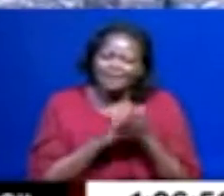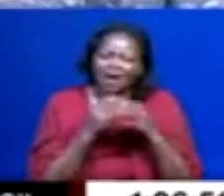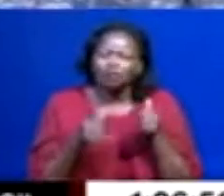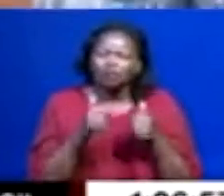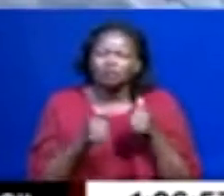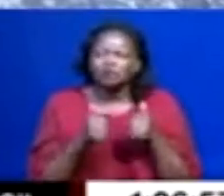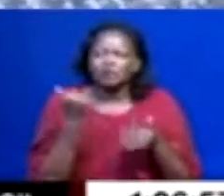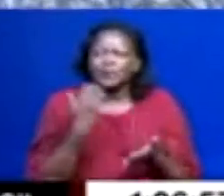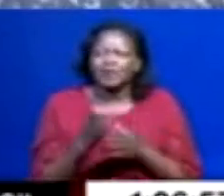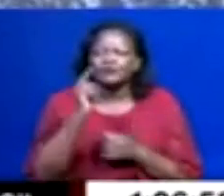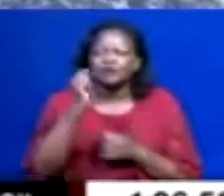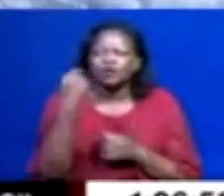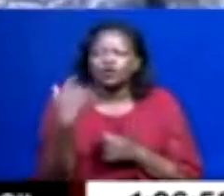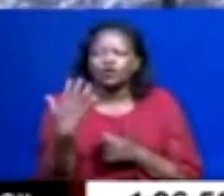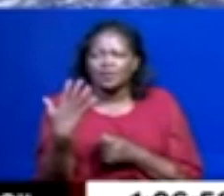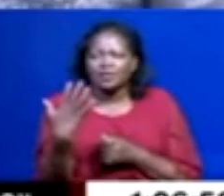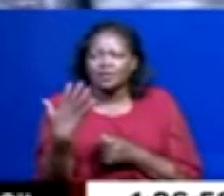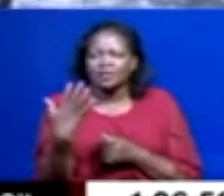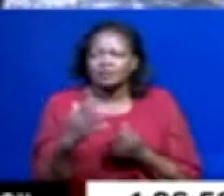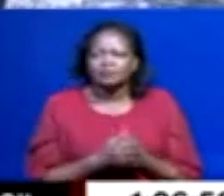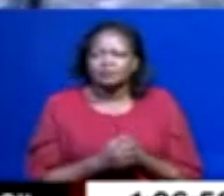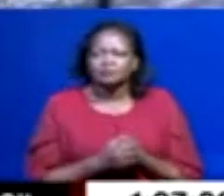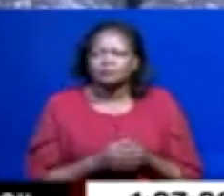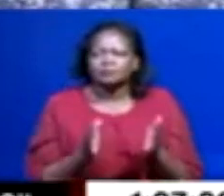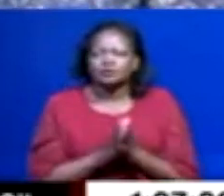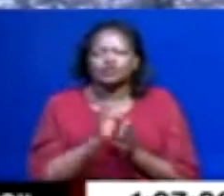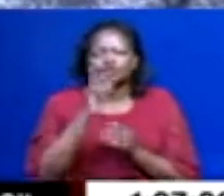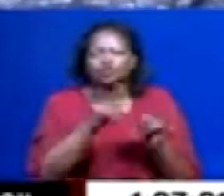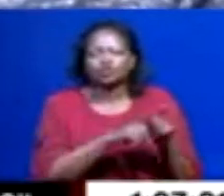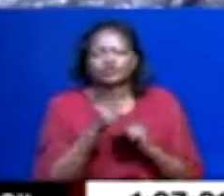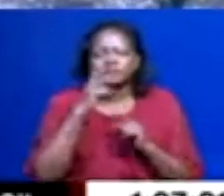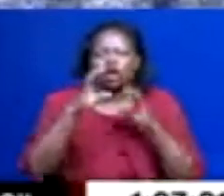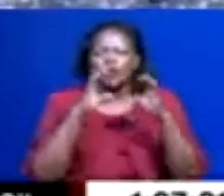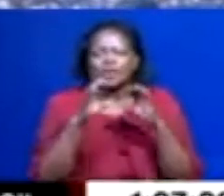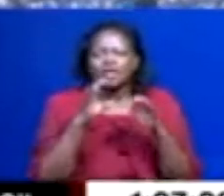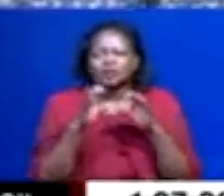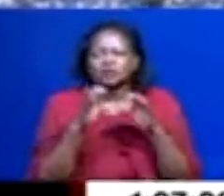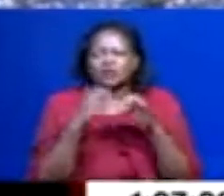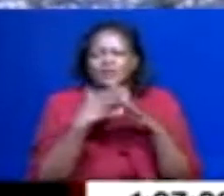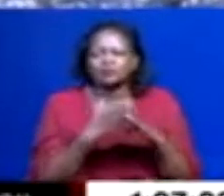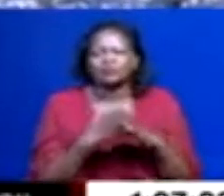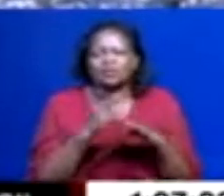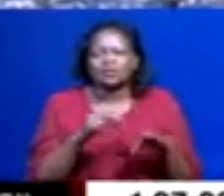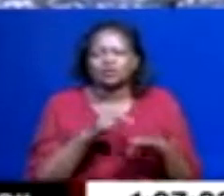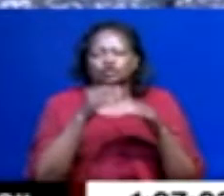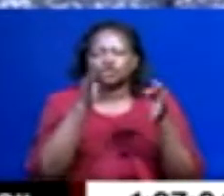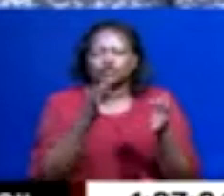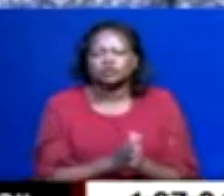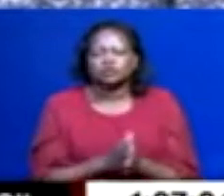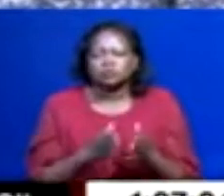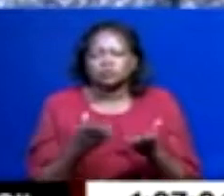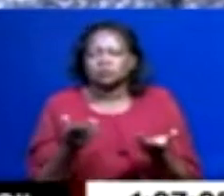was part of the tender document as appropriate. And you will also find communication between the National Treasury and